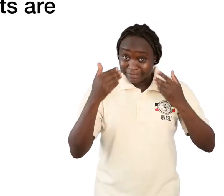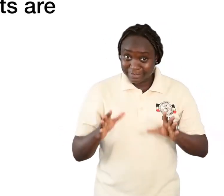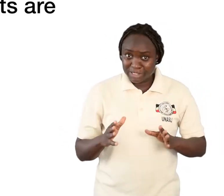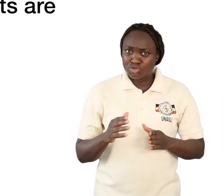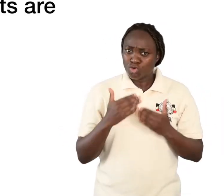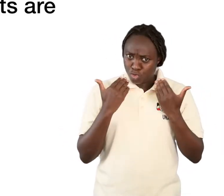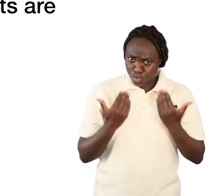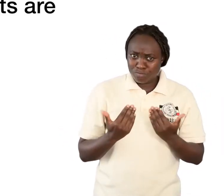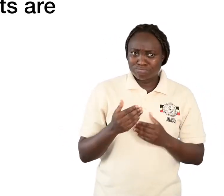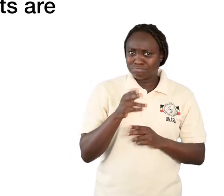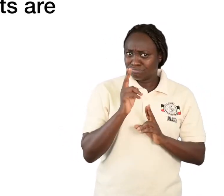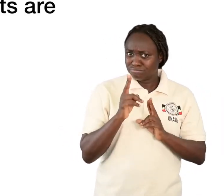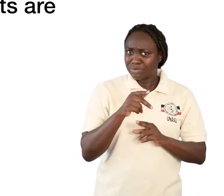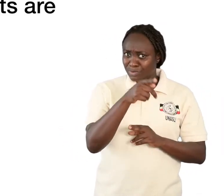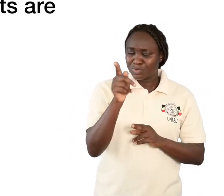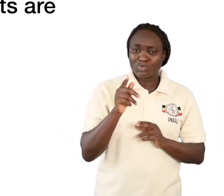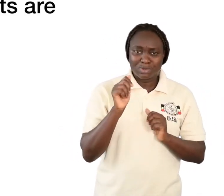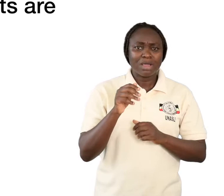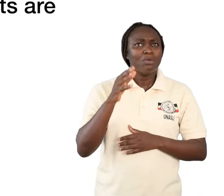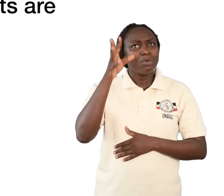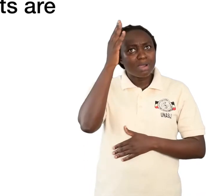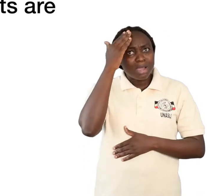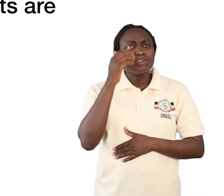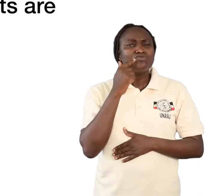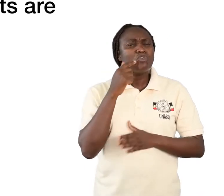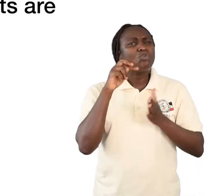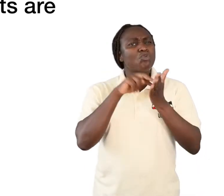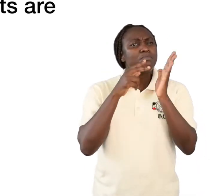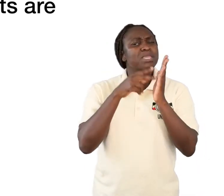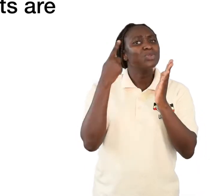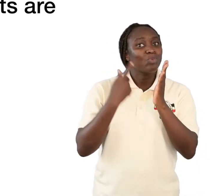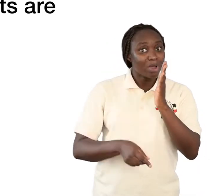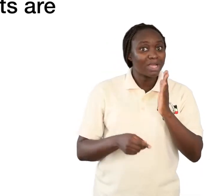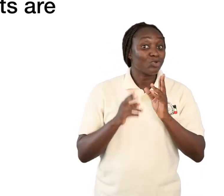in position to tell what a subset is.